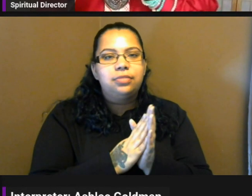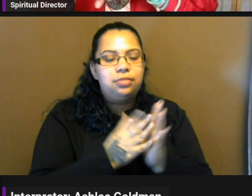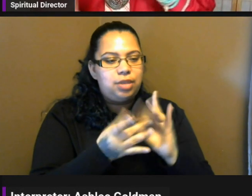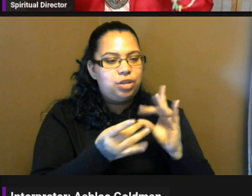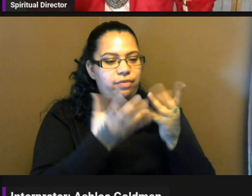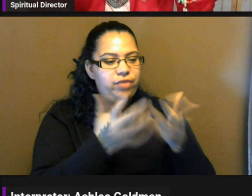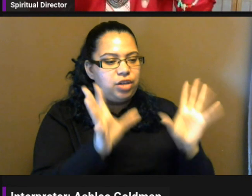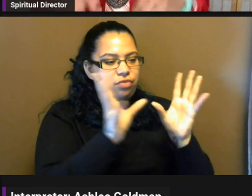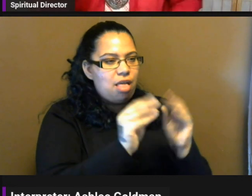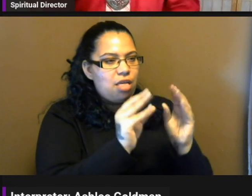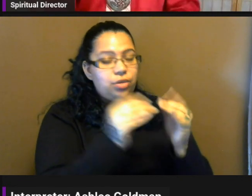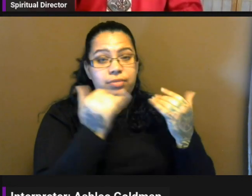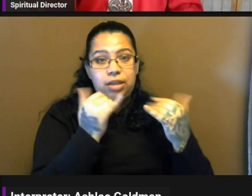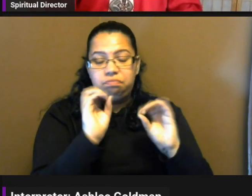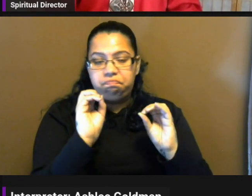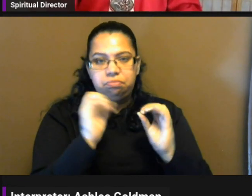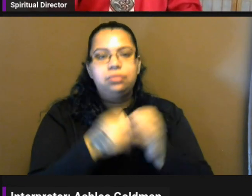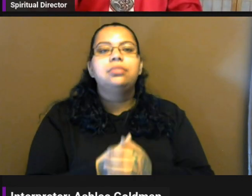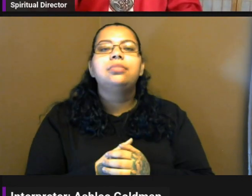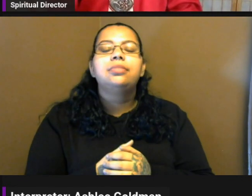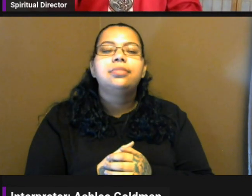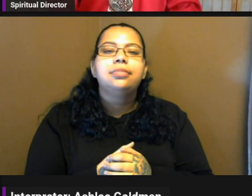after message fellowship today,